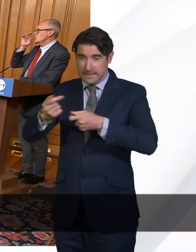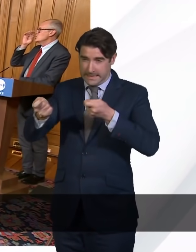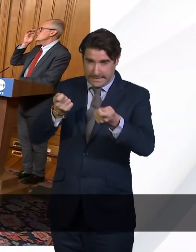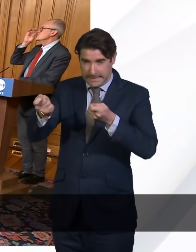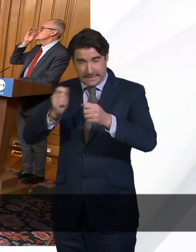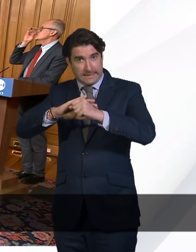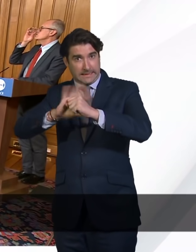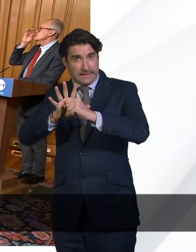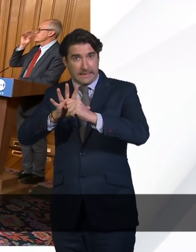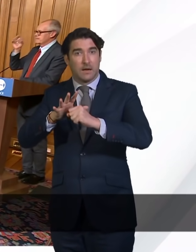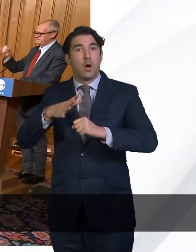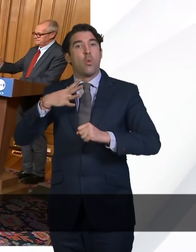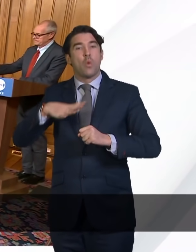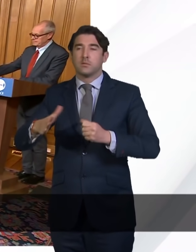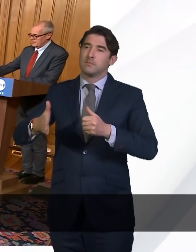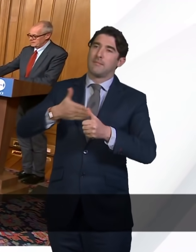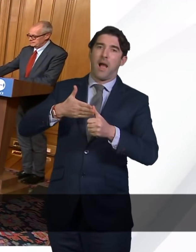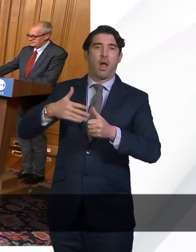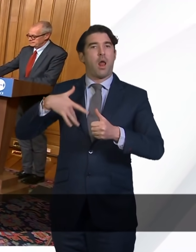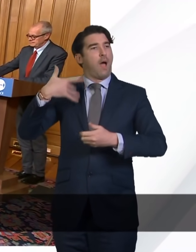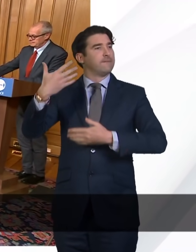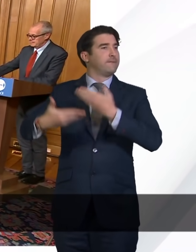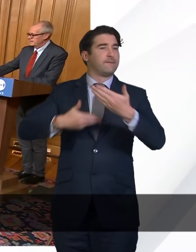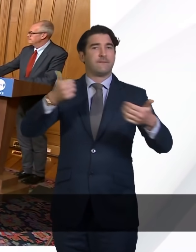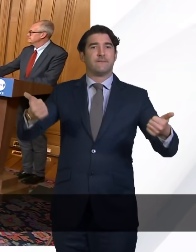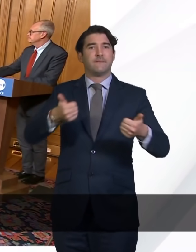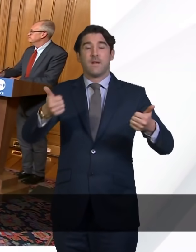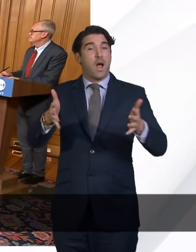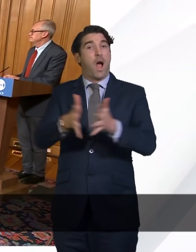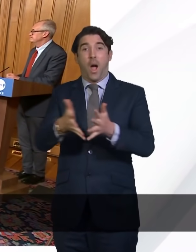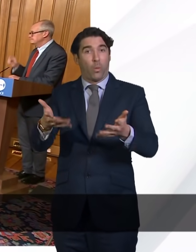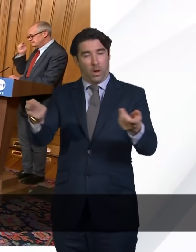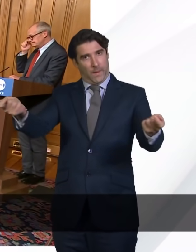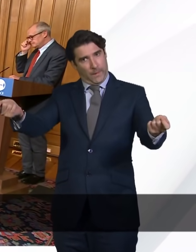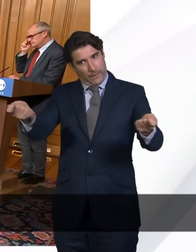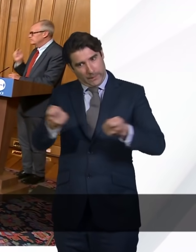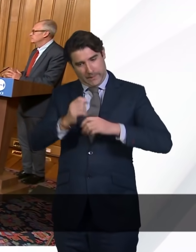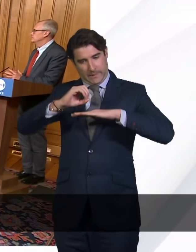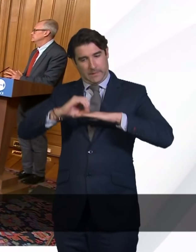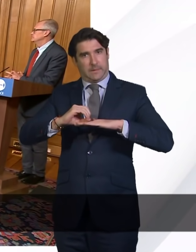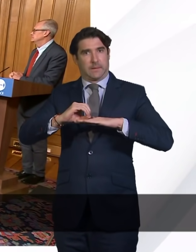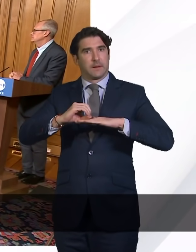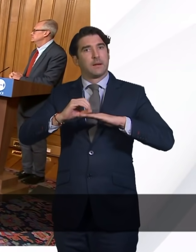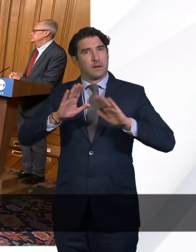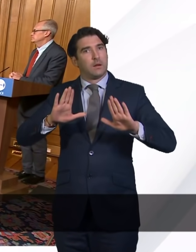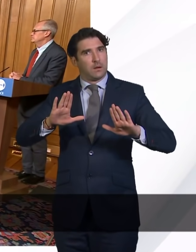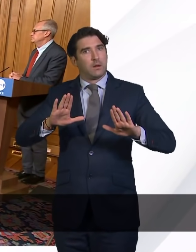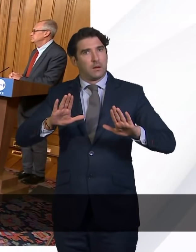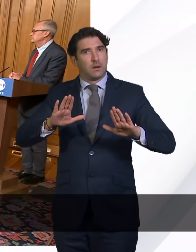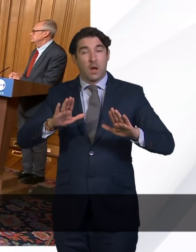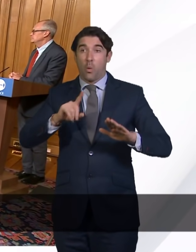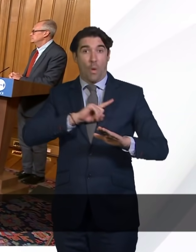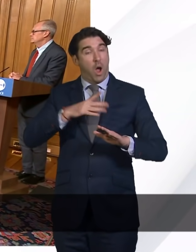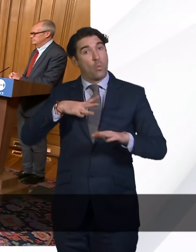this is the way they can protect their neighbours, their families, and the NHS. And that is really clear, I think, and has been